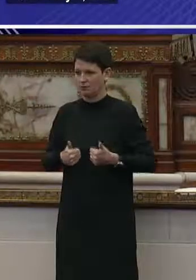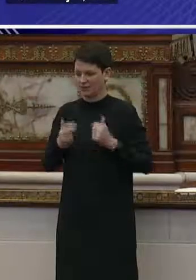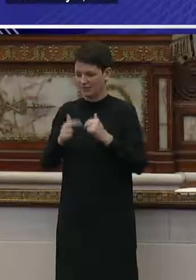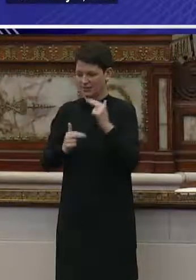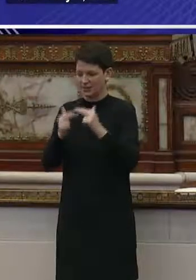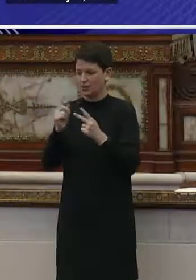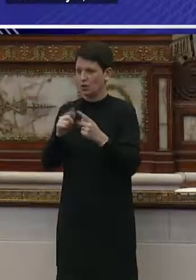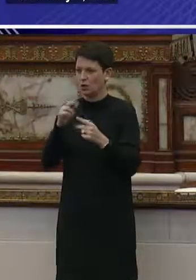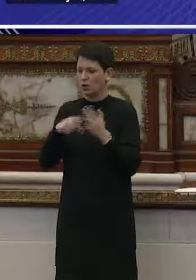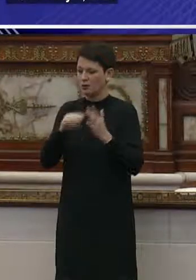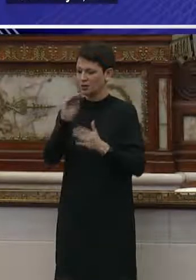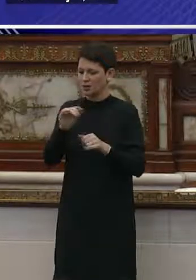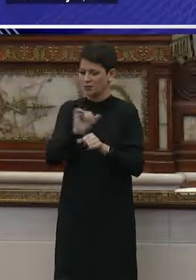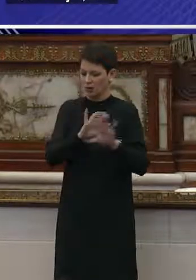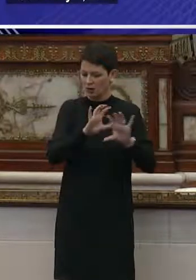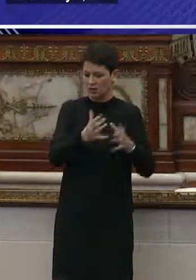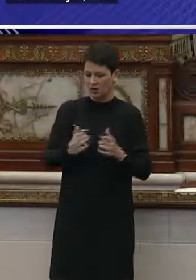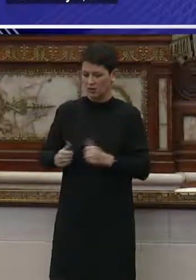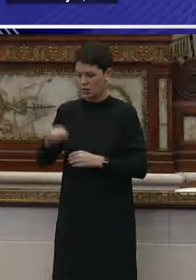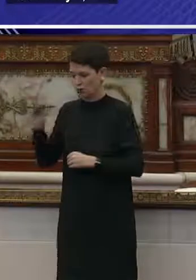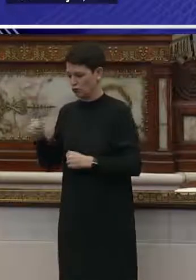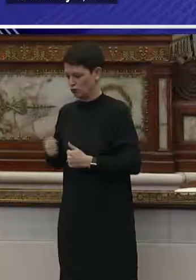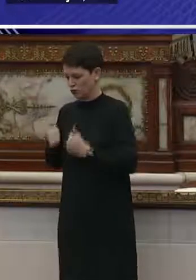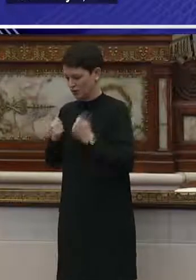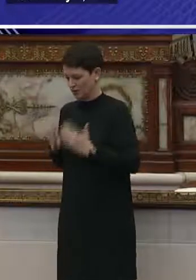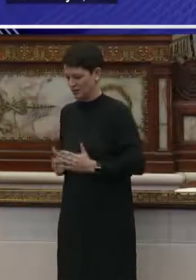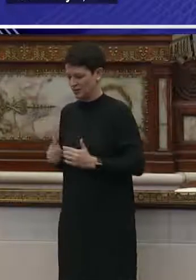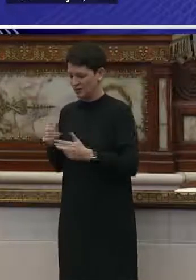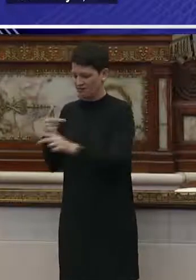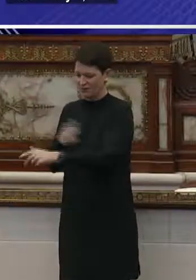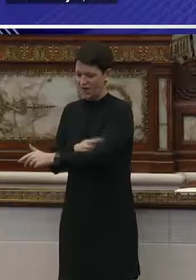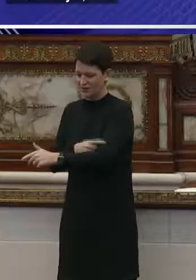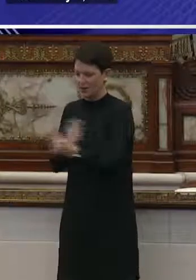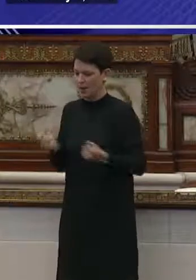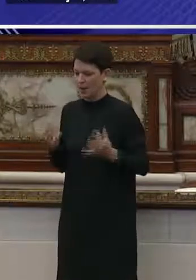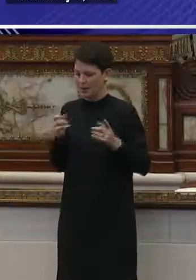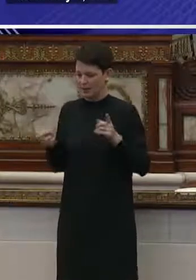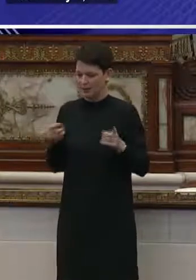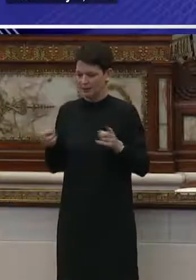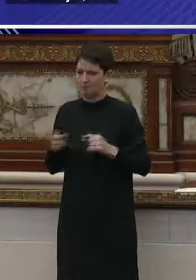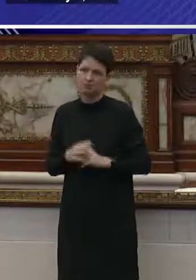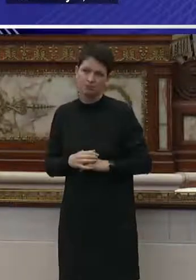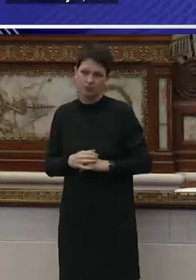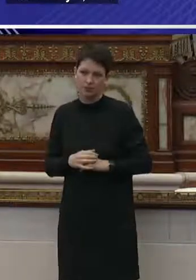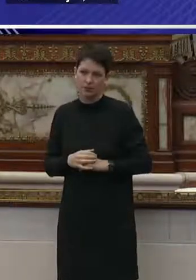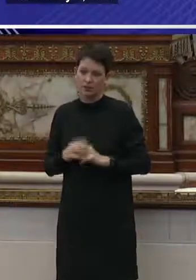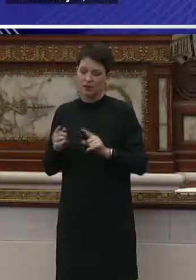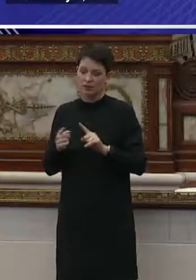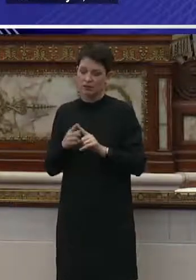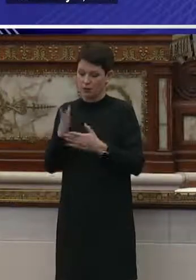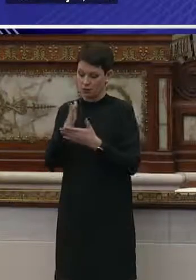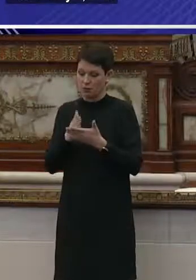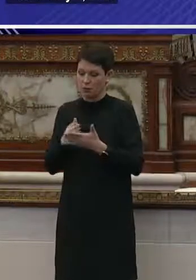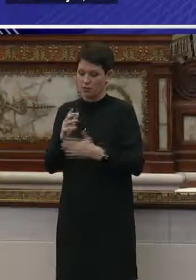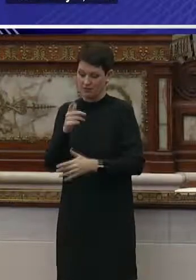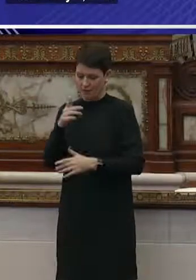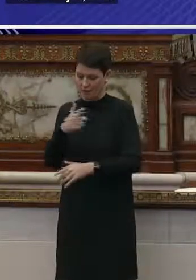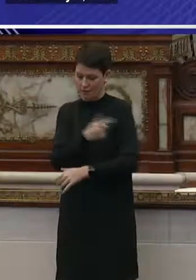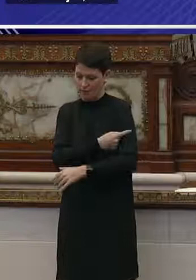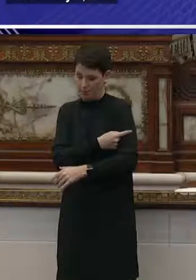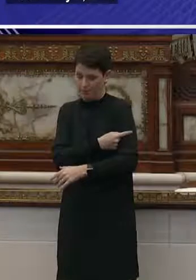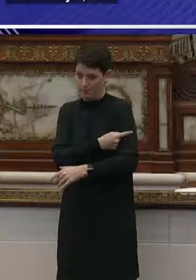the workforce and what percent of residents were vaccinated? So in the first wave of the epidemic,